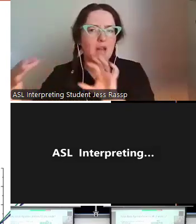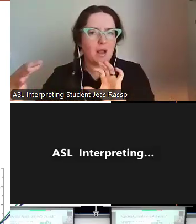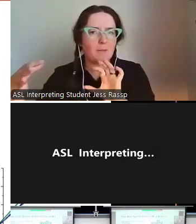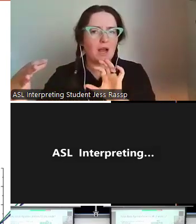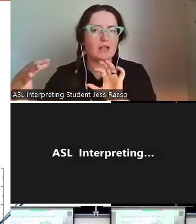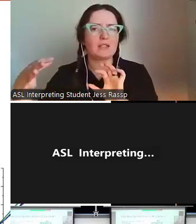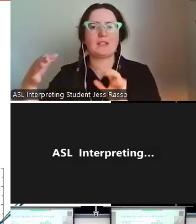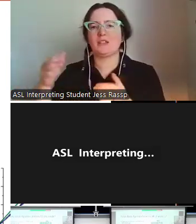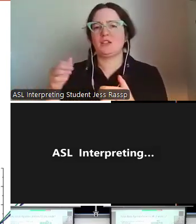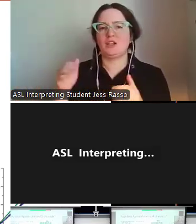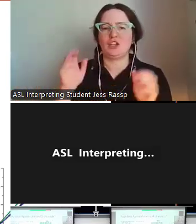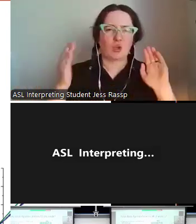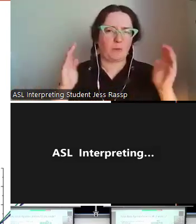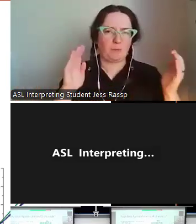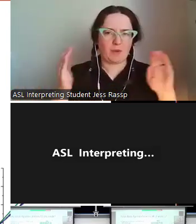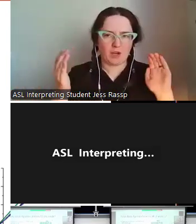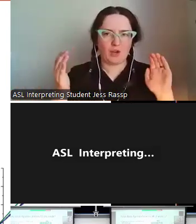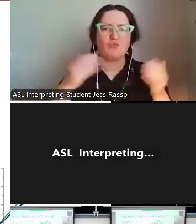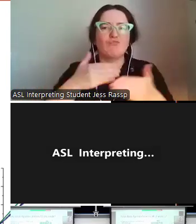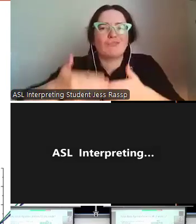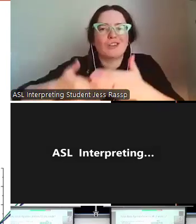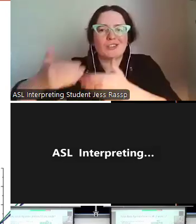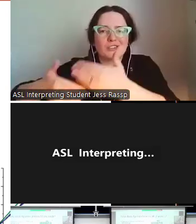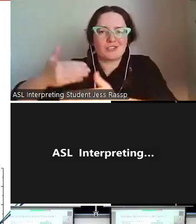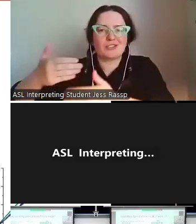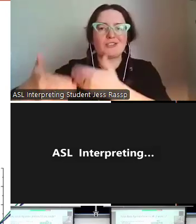also had to have this this is a